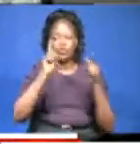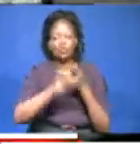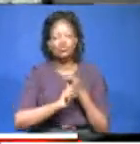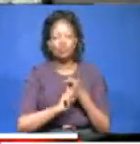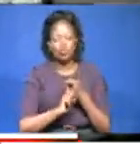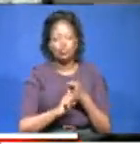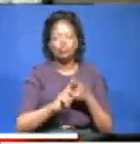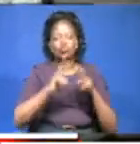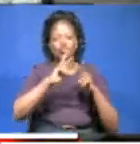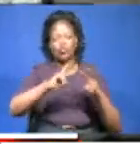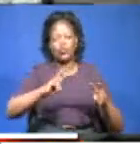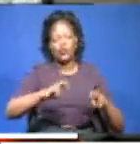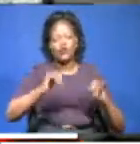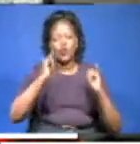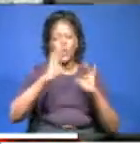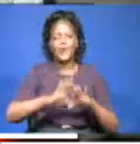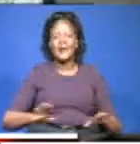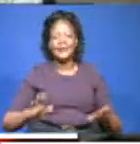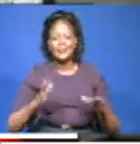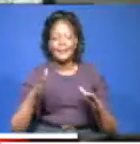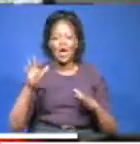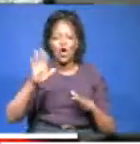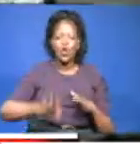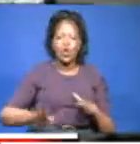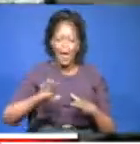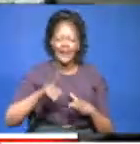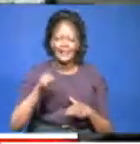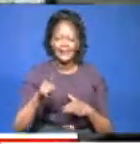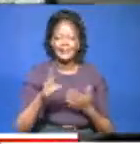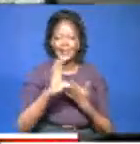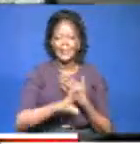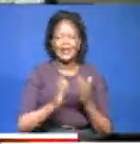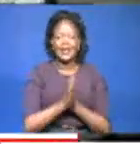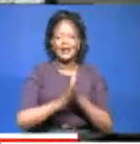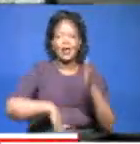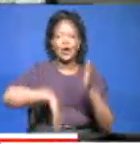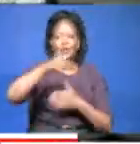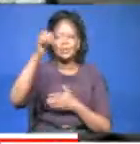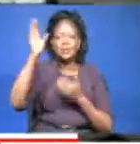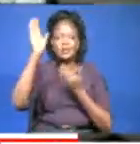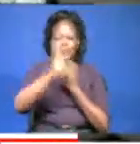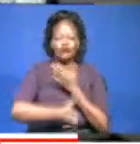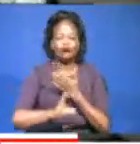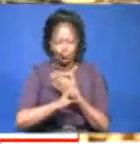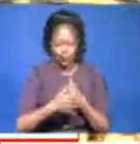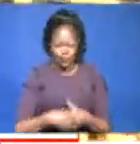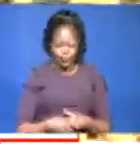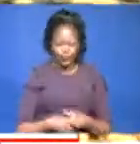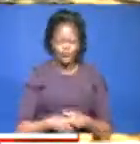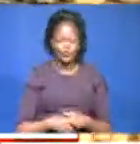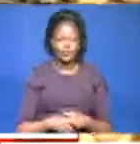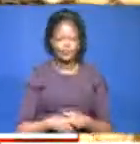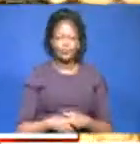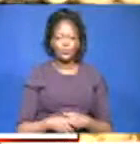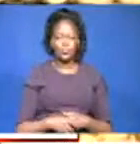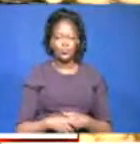kuwataftia soko mzuri hapa locally kwa nchi na pia direct sales kwa ngambo.